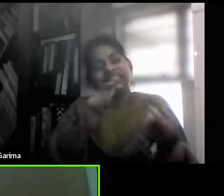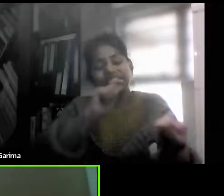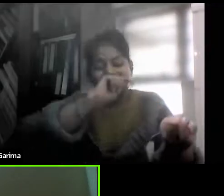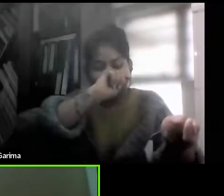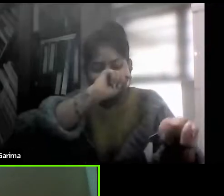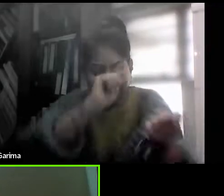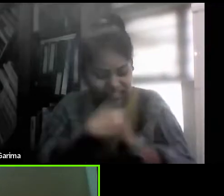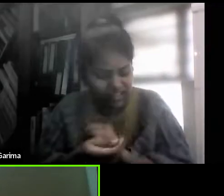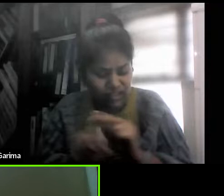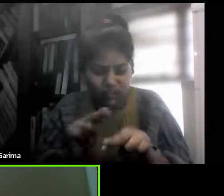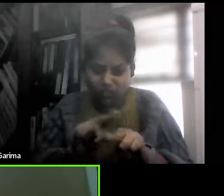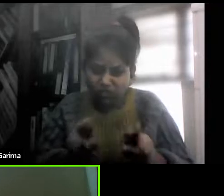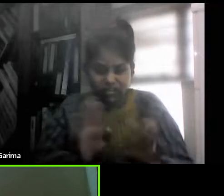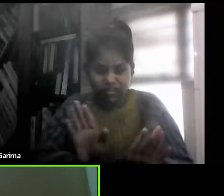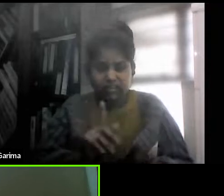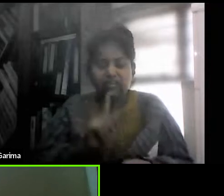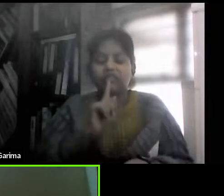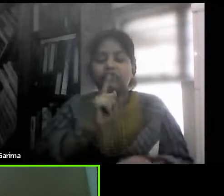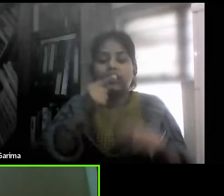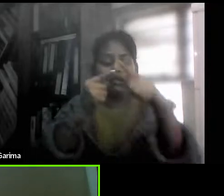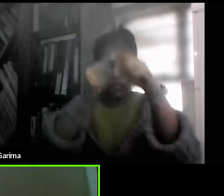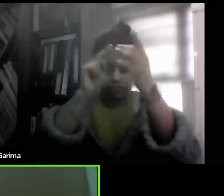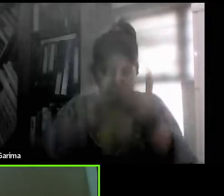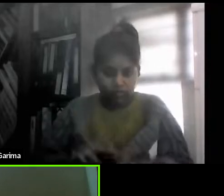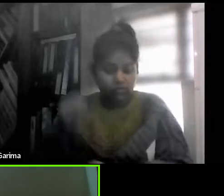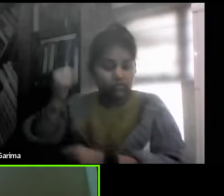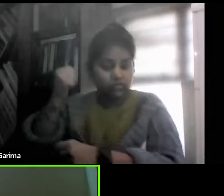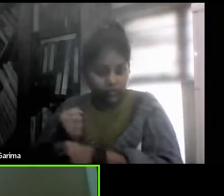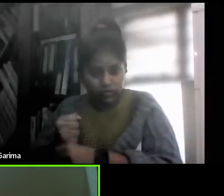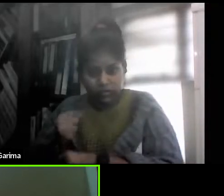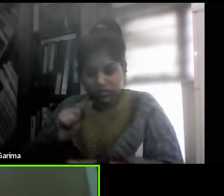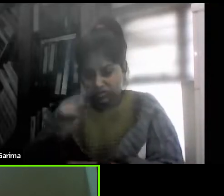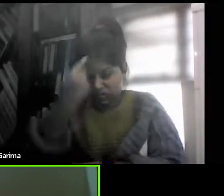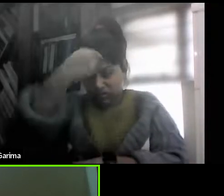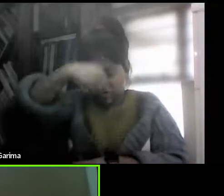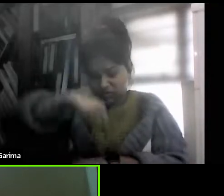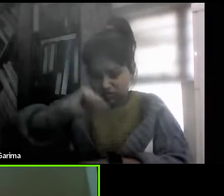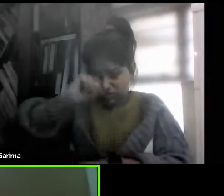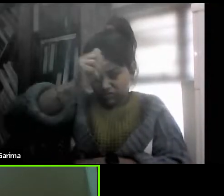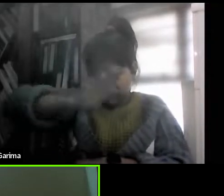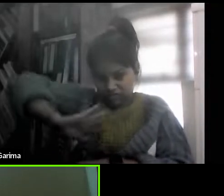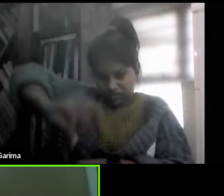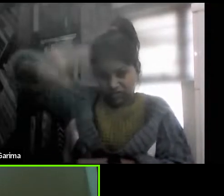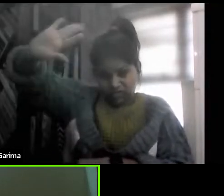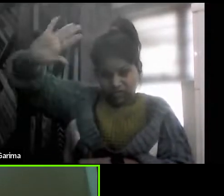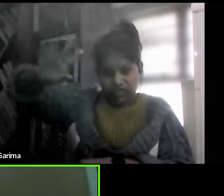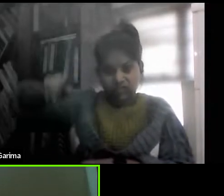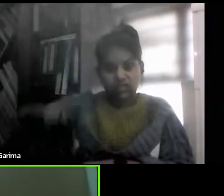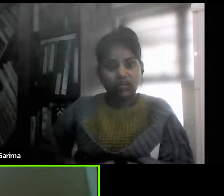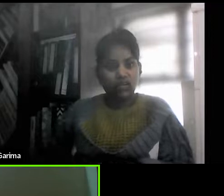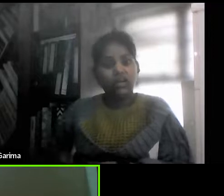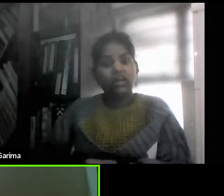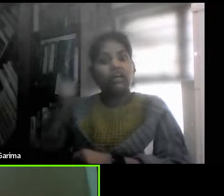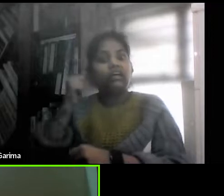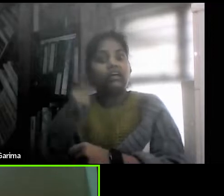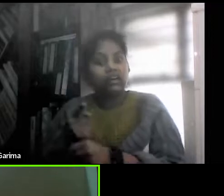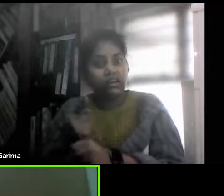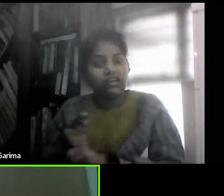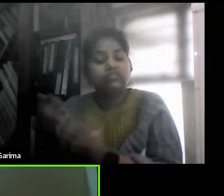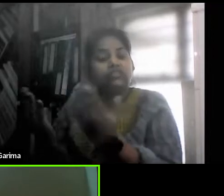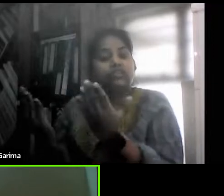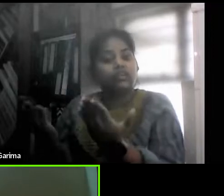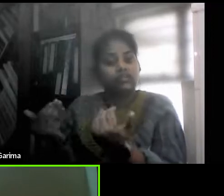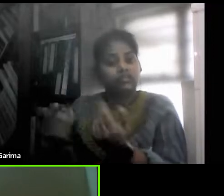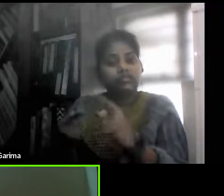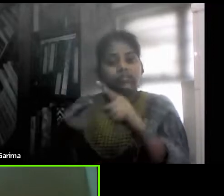first time in India, they conducted special teacher eligibility test for the disabled graduates,